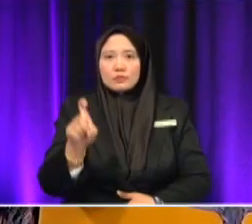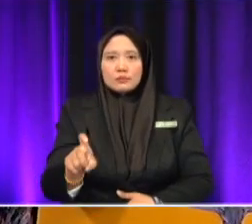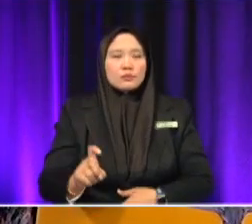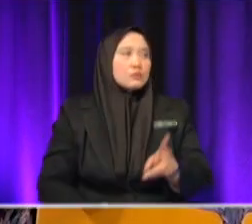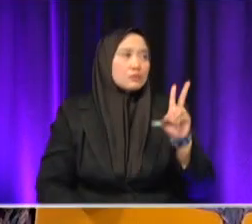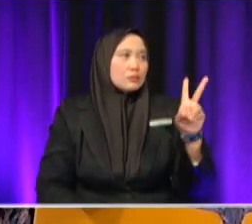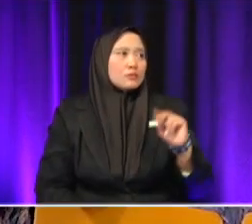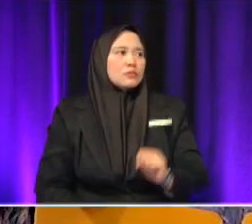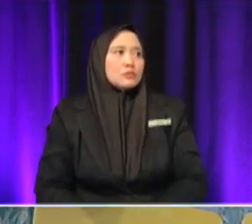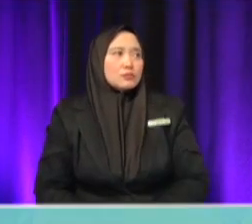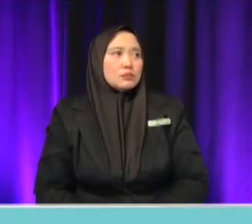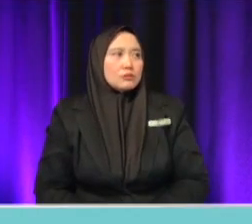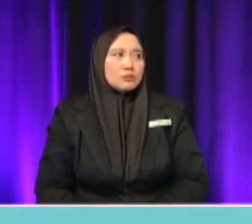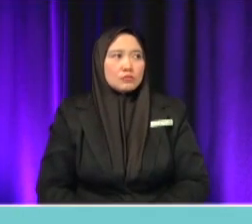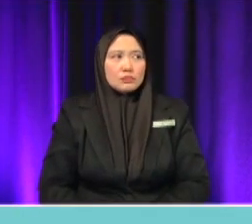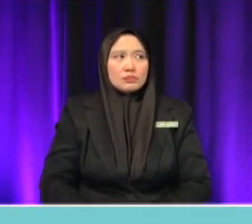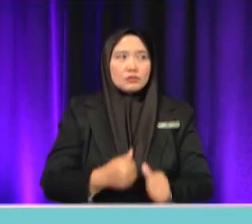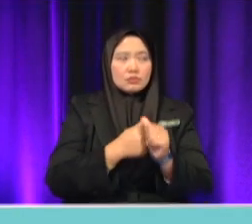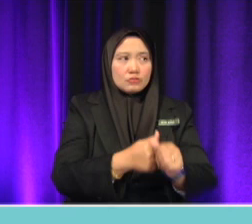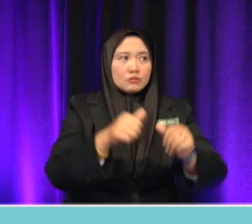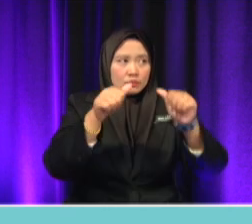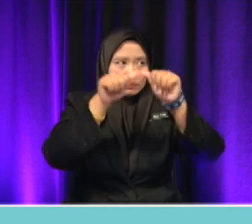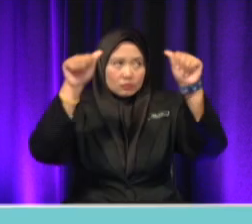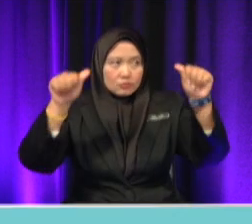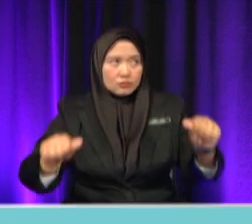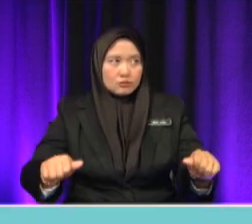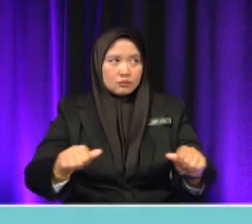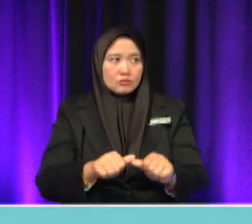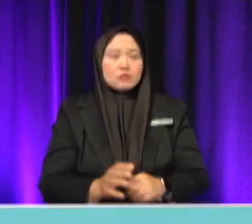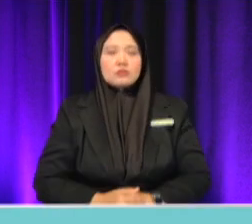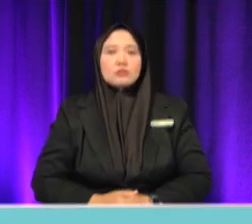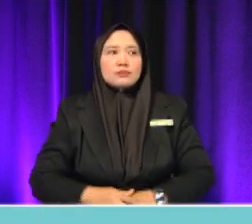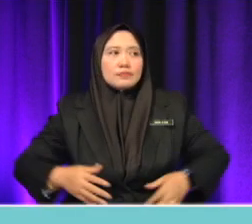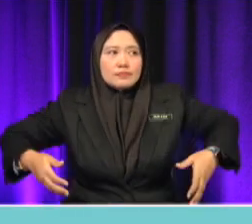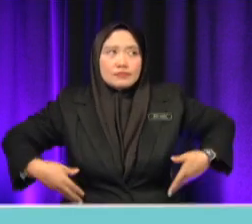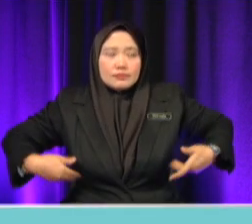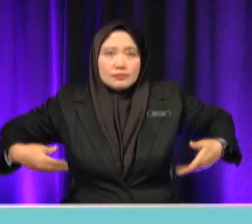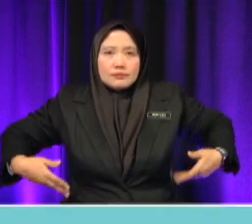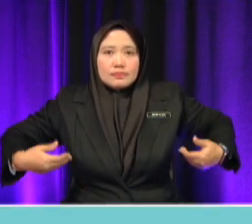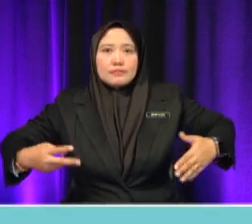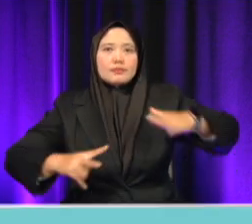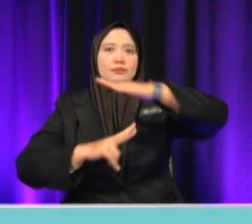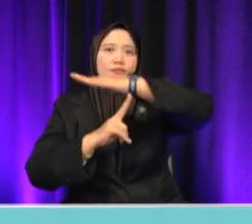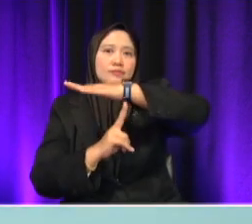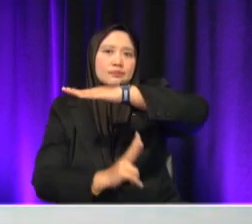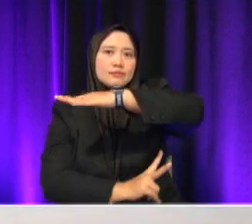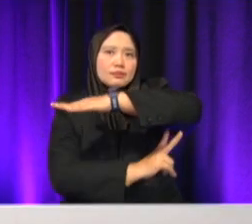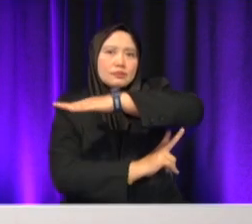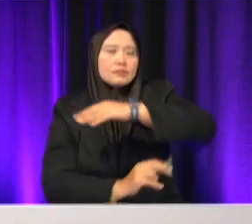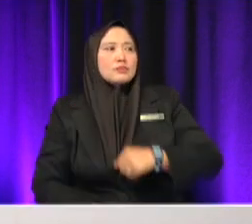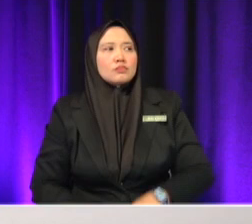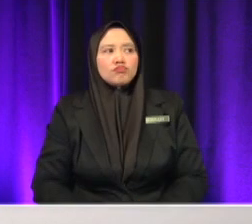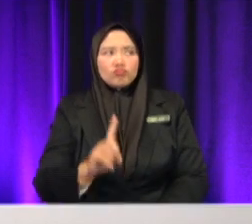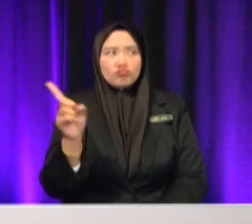to the article, The Monkey Bridges, so which are the keywords? Anyone?